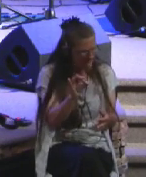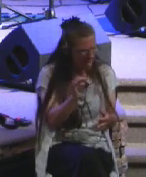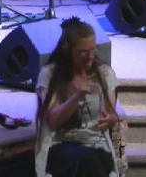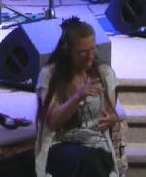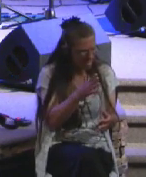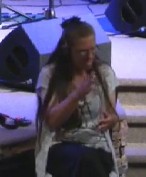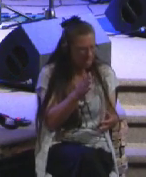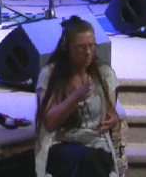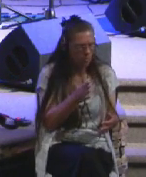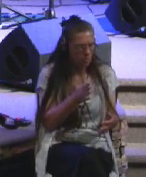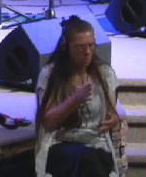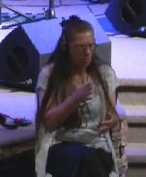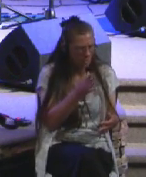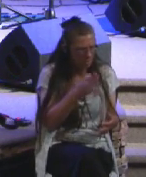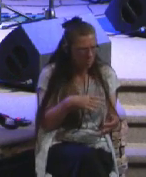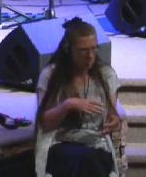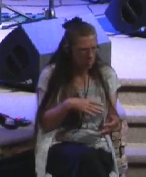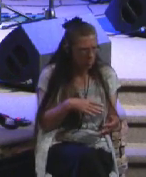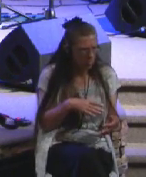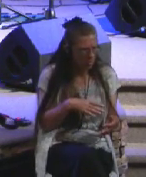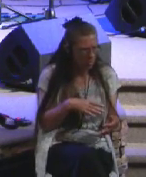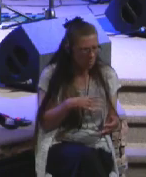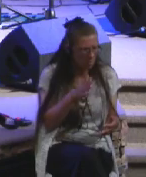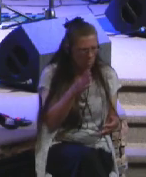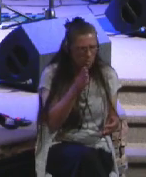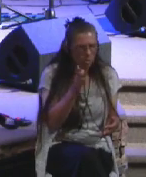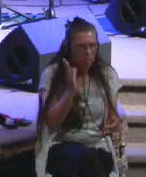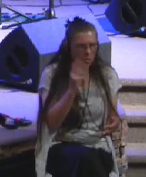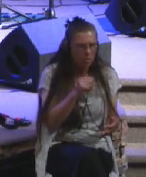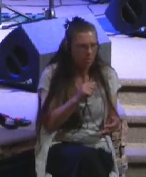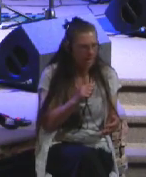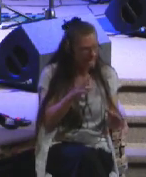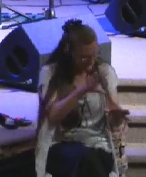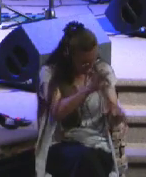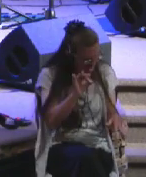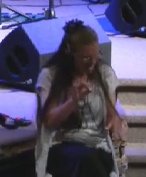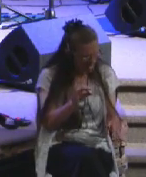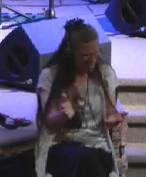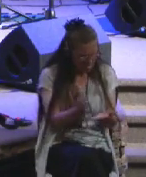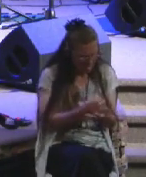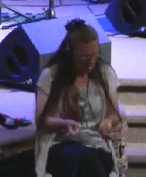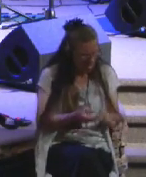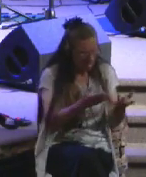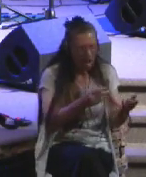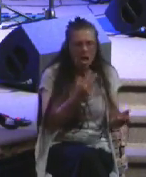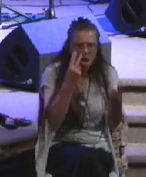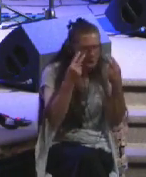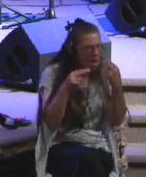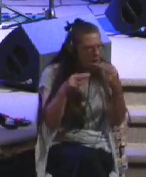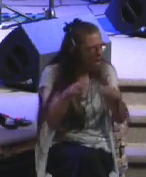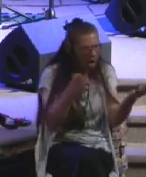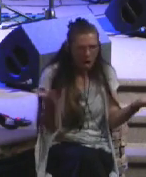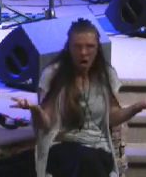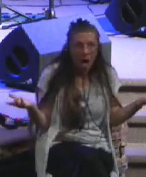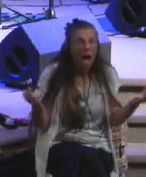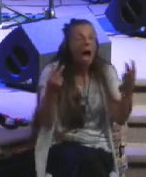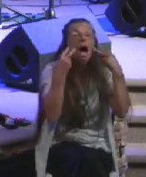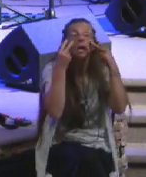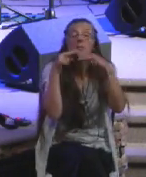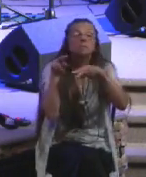in purple that looks like Mary, the mother of Jesus. Go find her and take her the stuff. Man, he looks everywhere and comes back. I